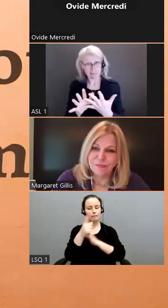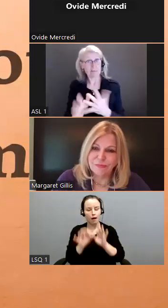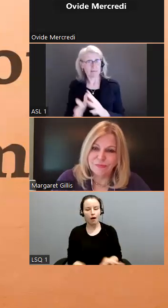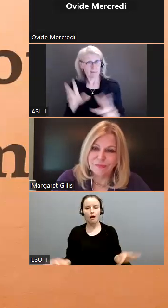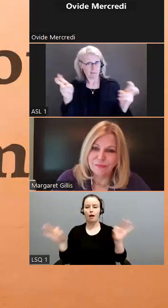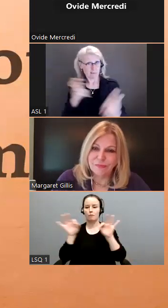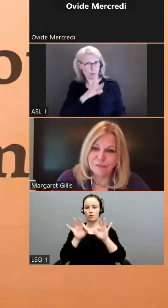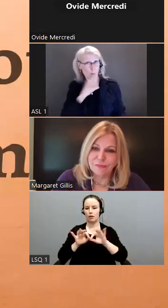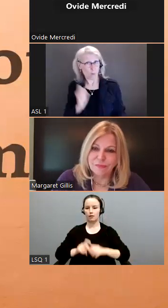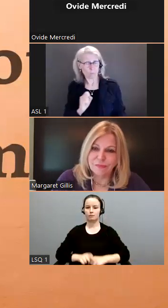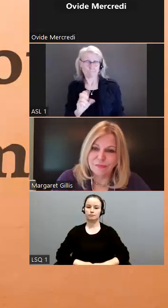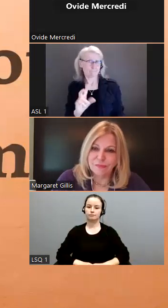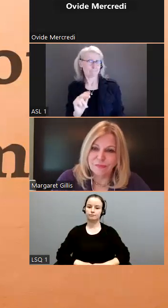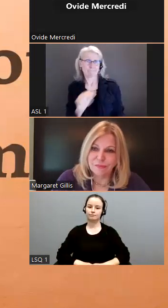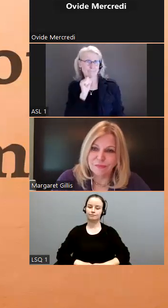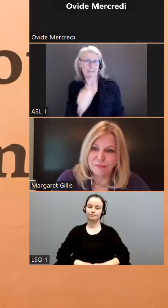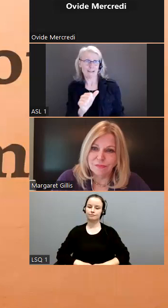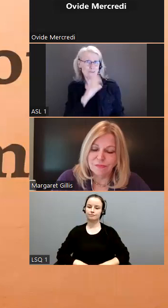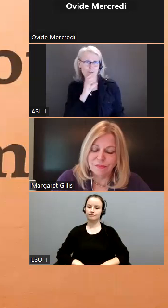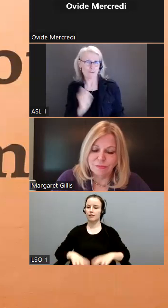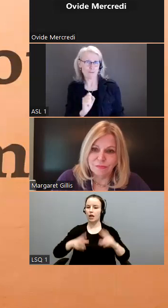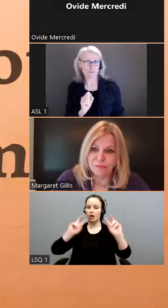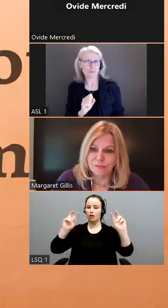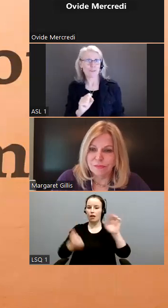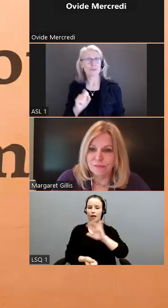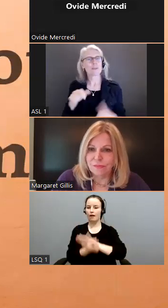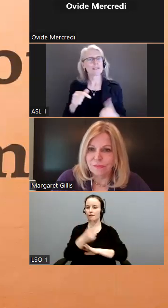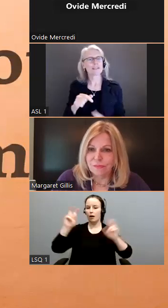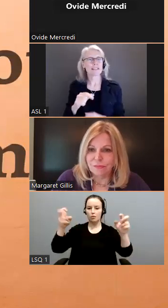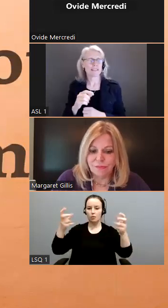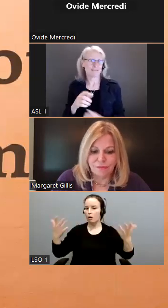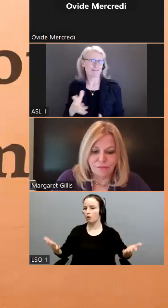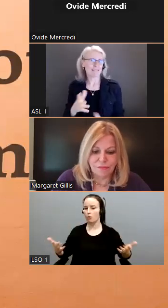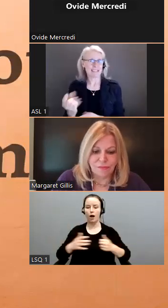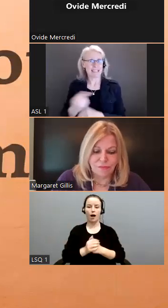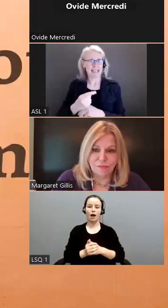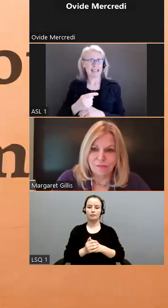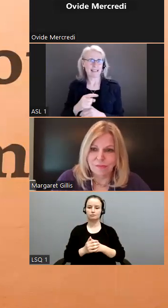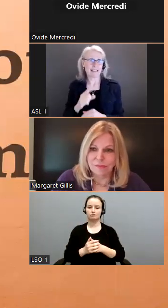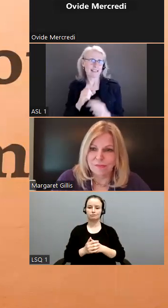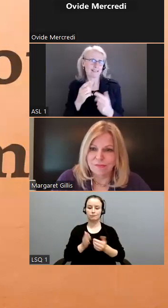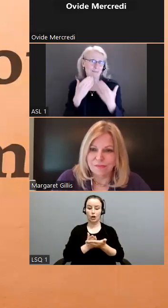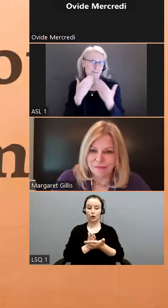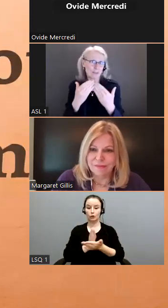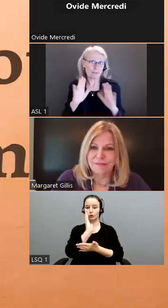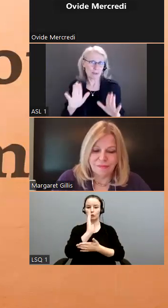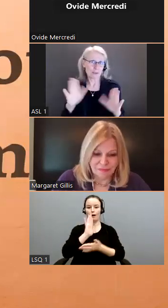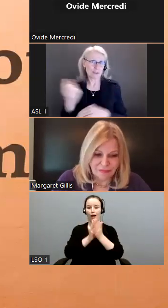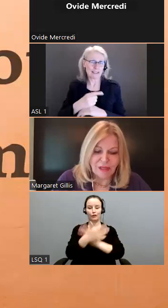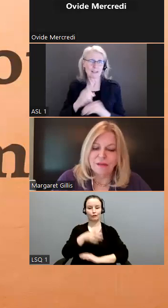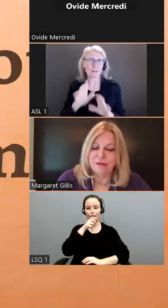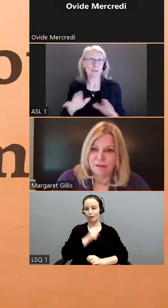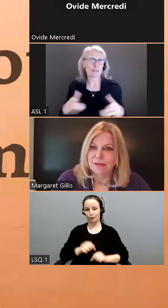Day 2023. Miigwech, and let's have a fantastic event.